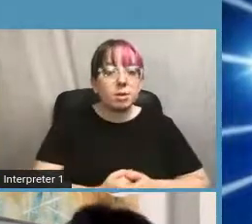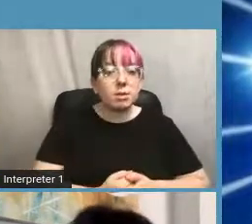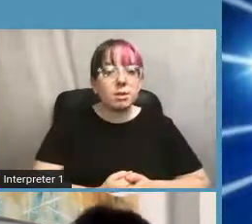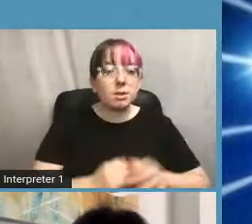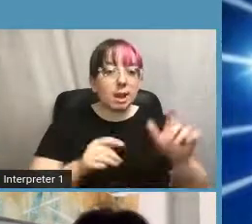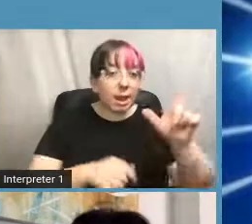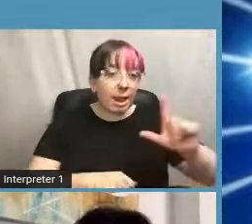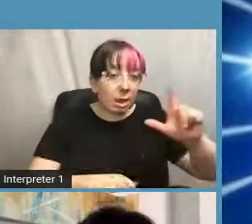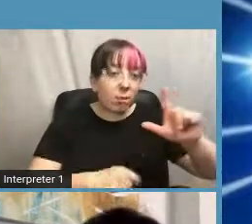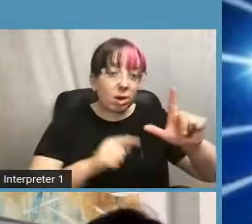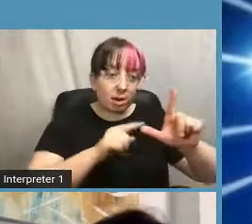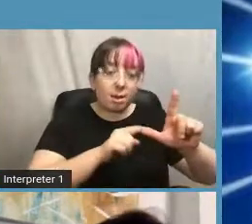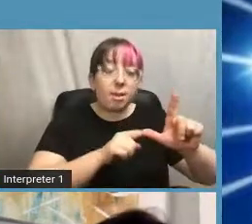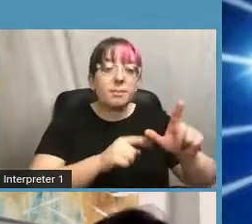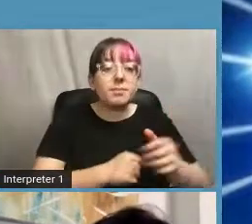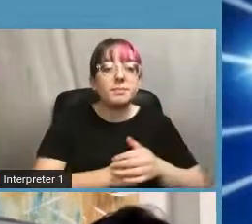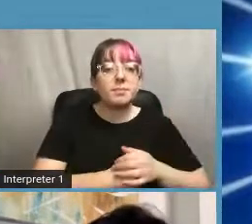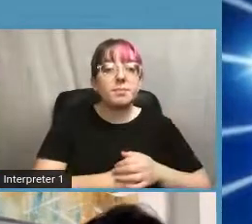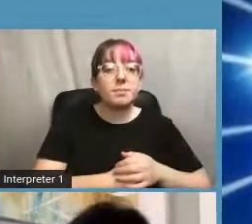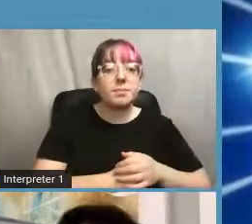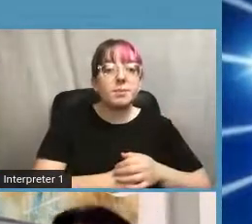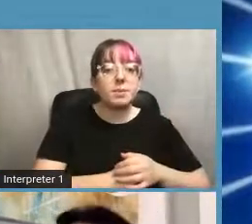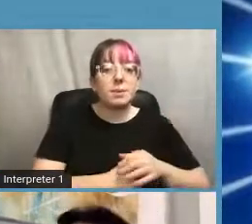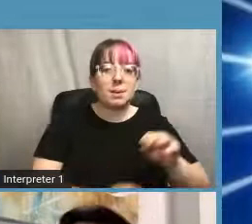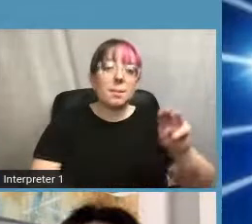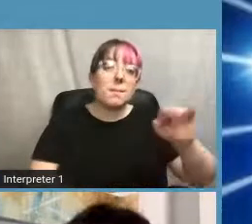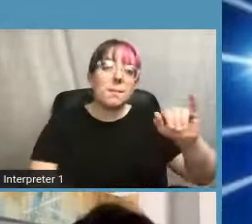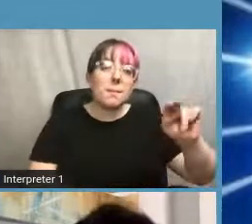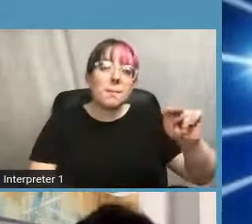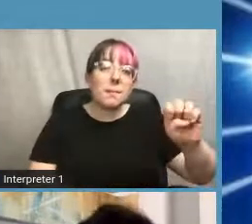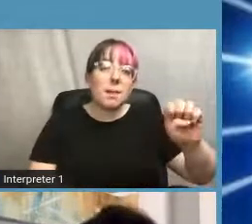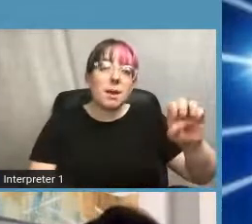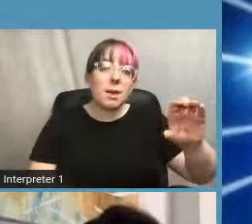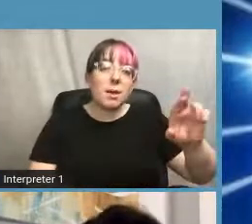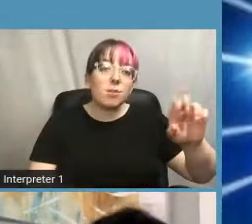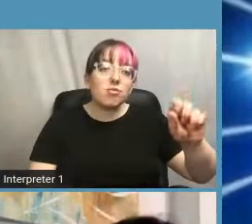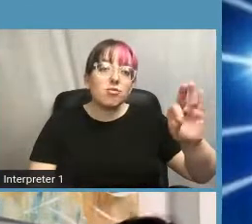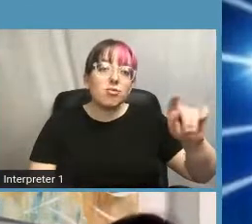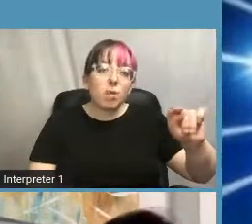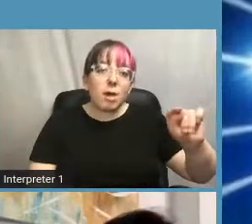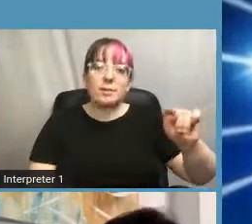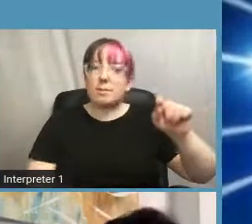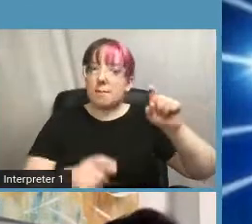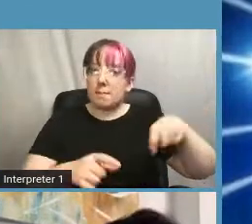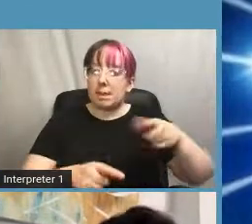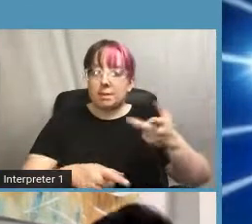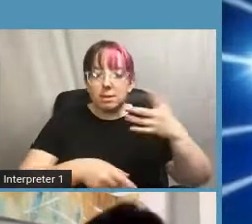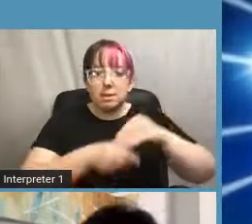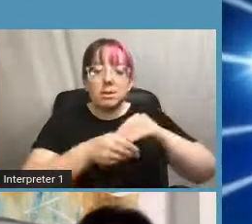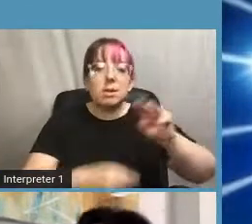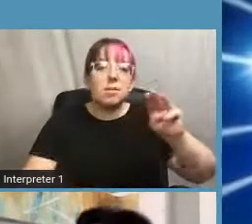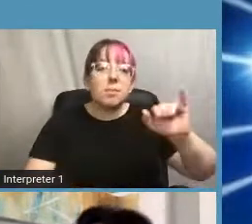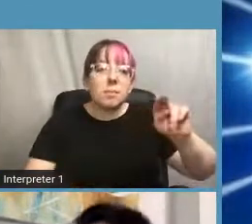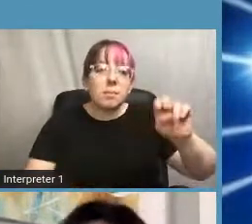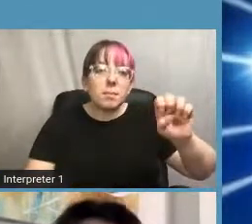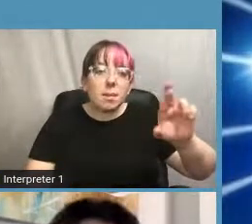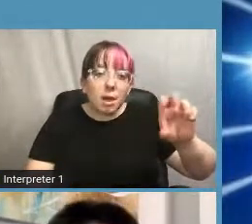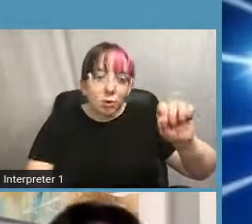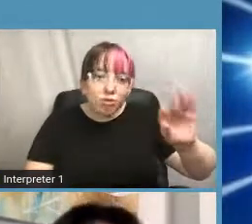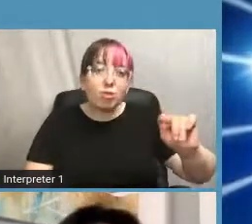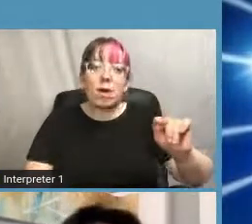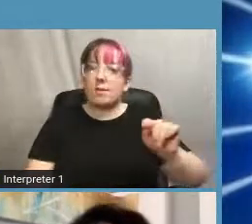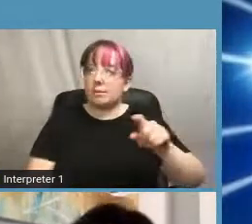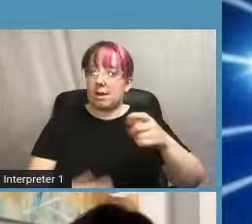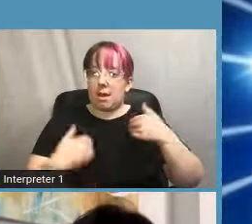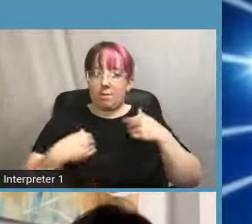library. For example, this thing exists in Minecraft. You have to be in Minecraft. You have to have the tools to access Minecraft to